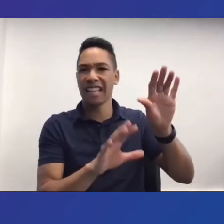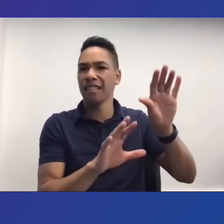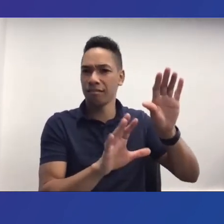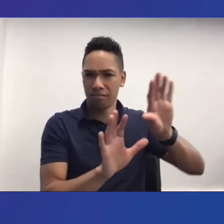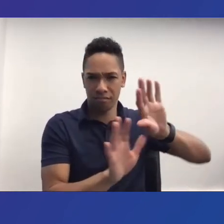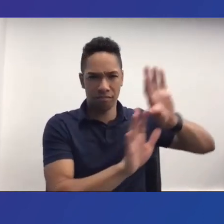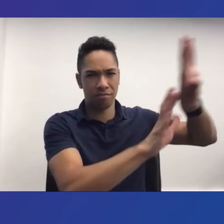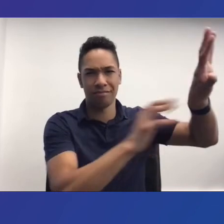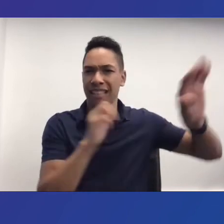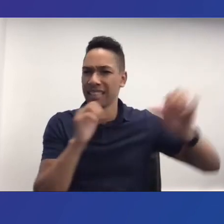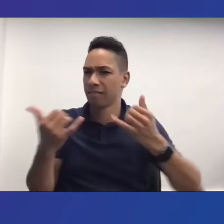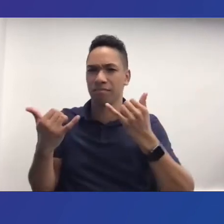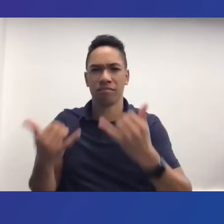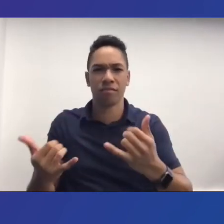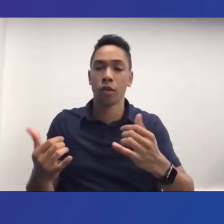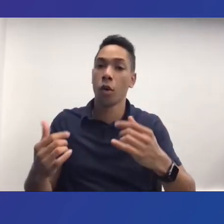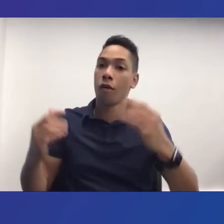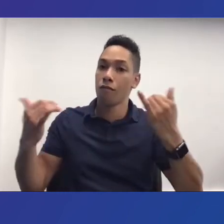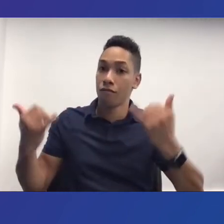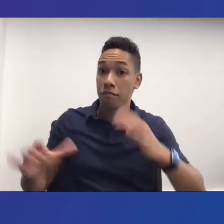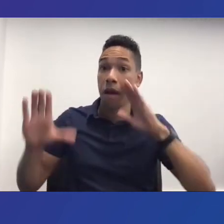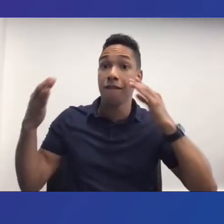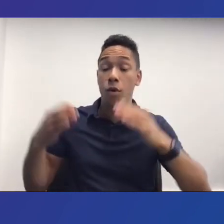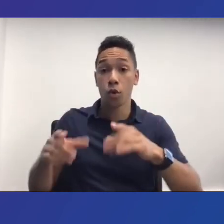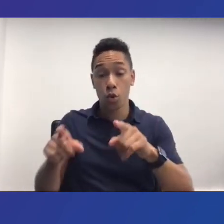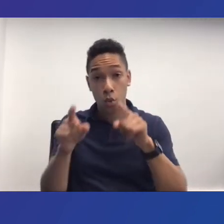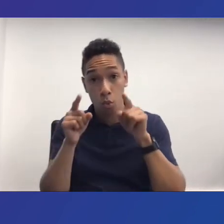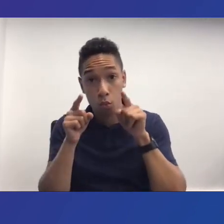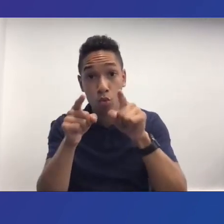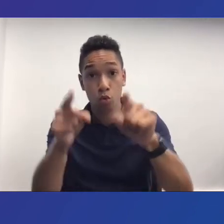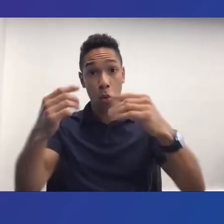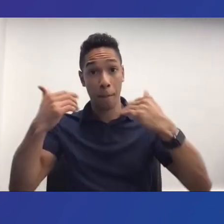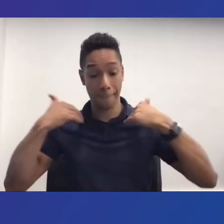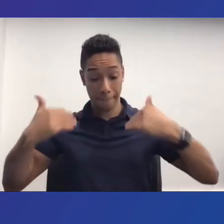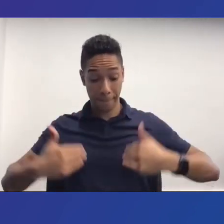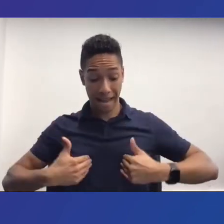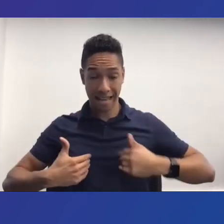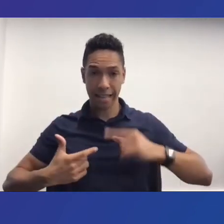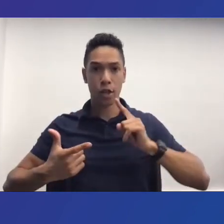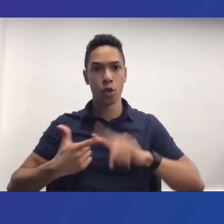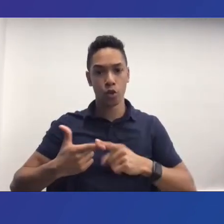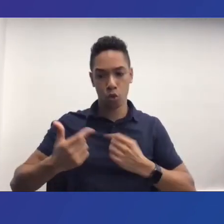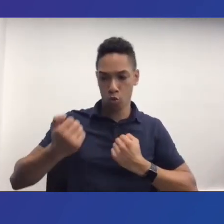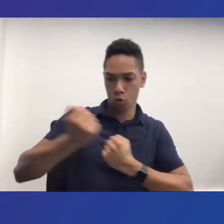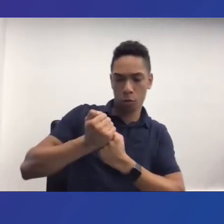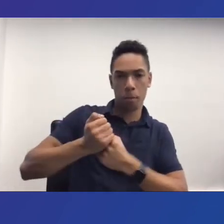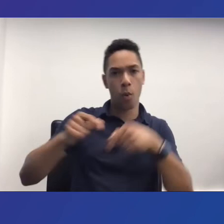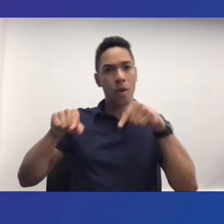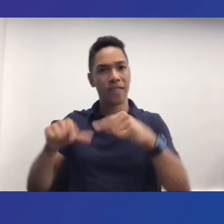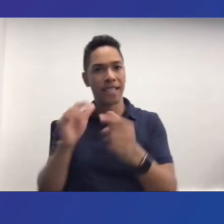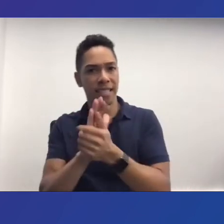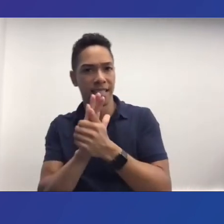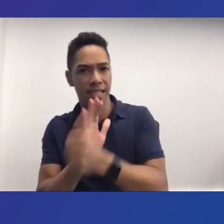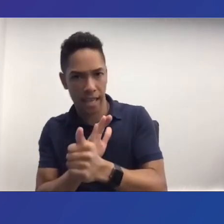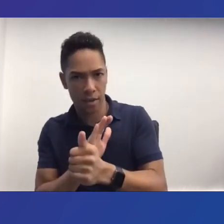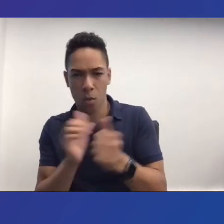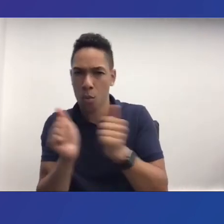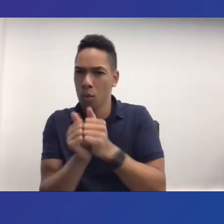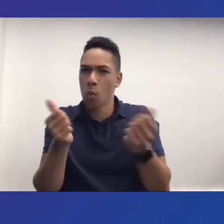moment. How do we get your body to feel, to understand this technique, to support you with whatever you want to do?